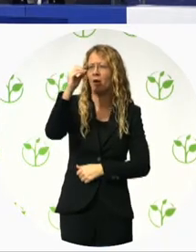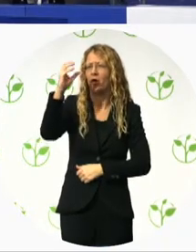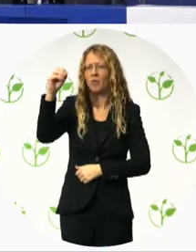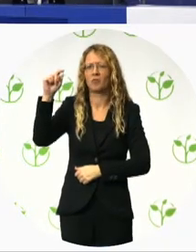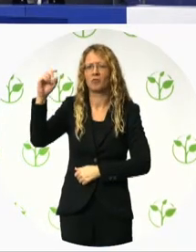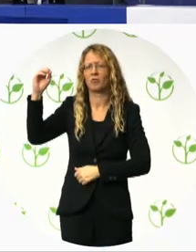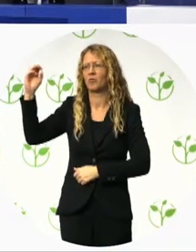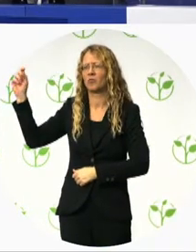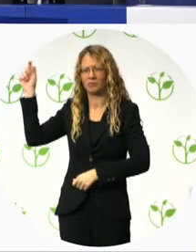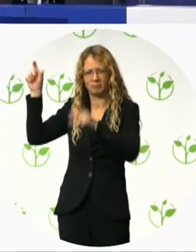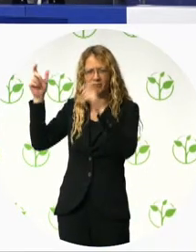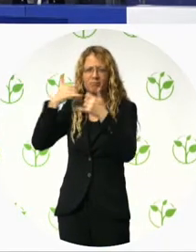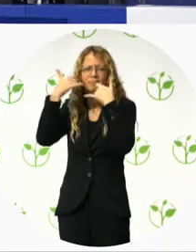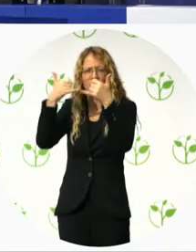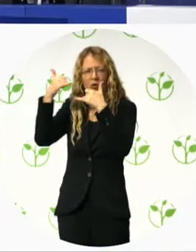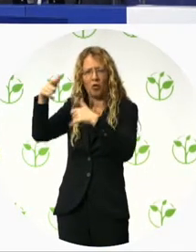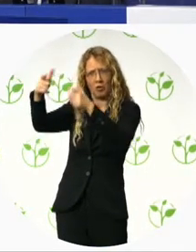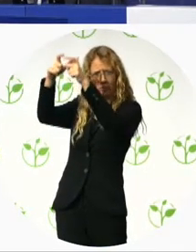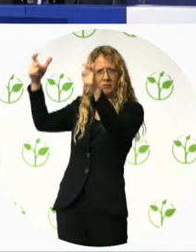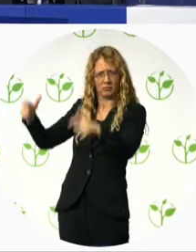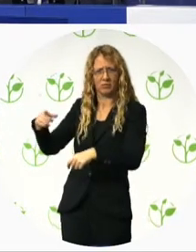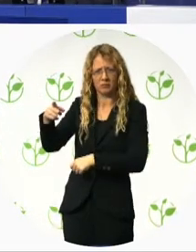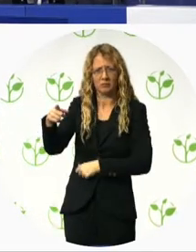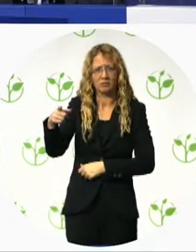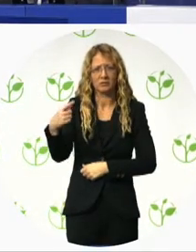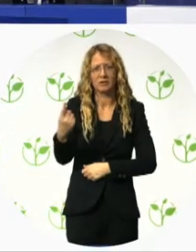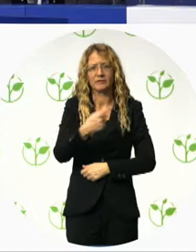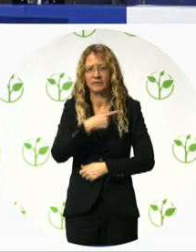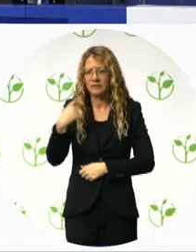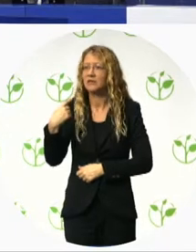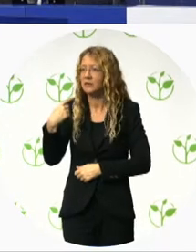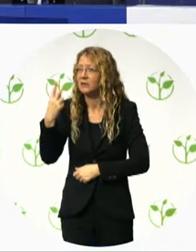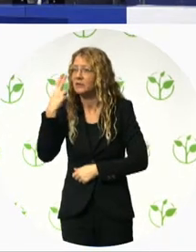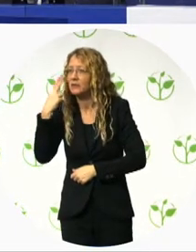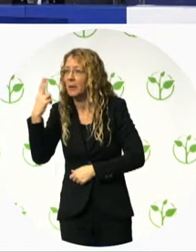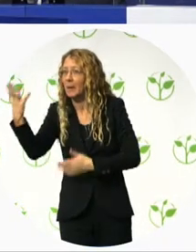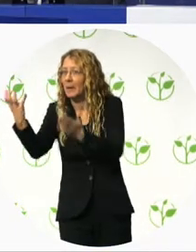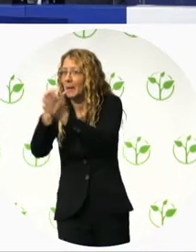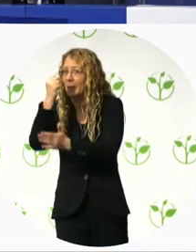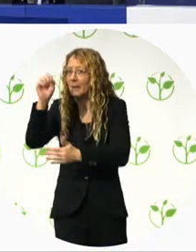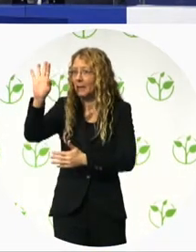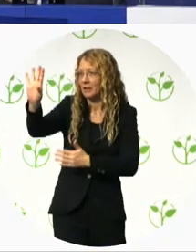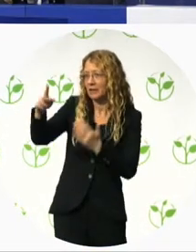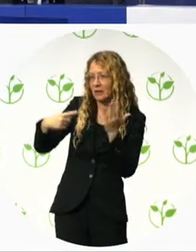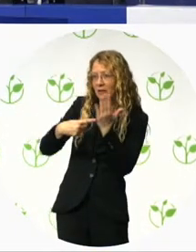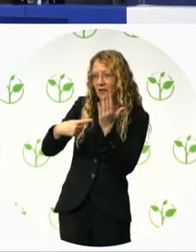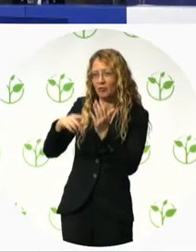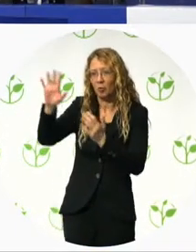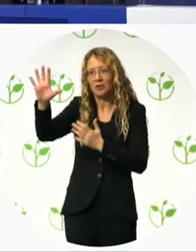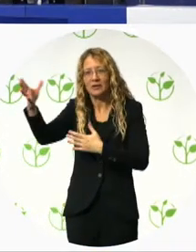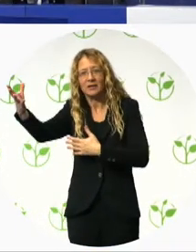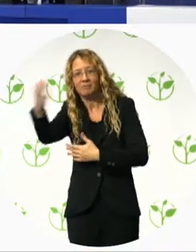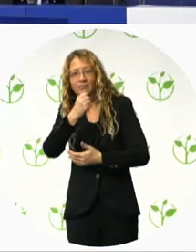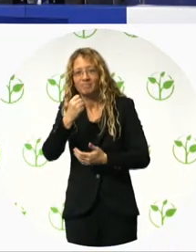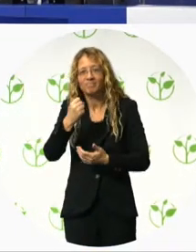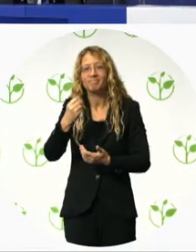relay service using technology to do that. So we think also about work inclusion, because we have deaf